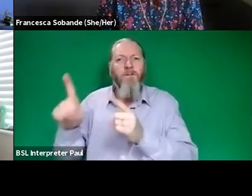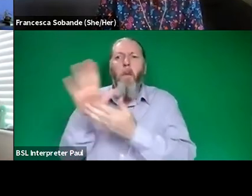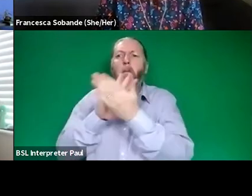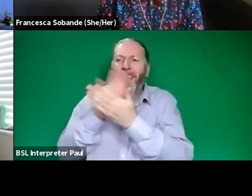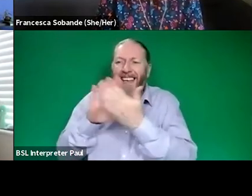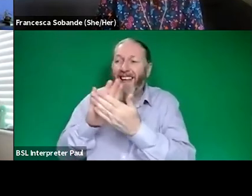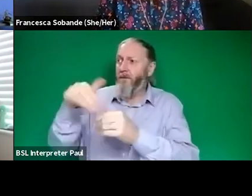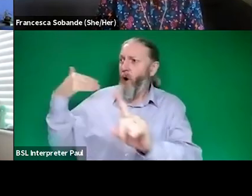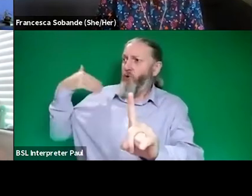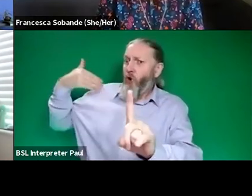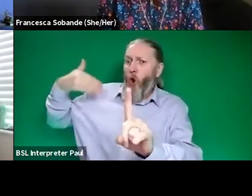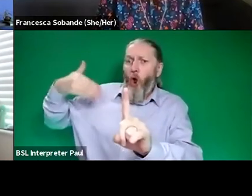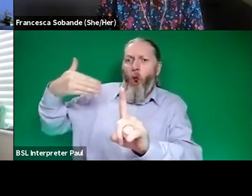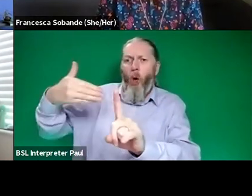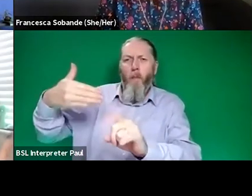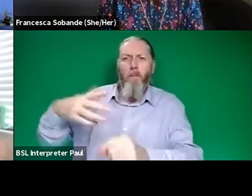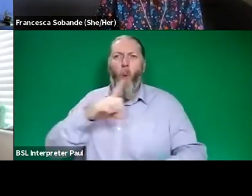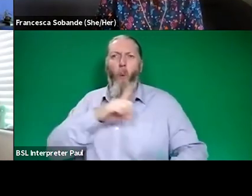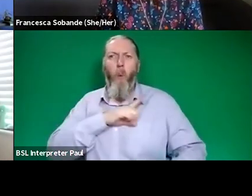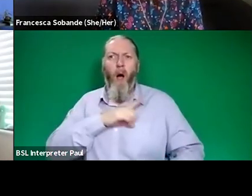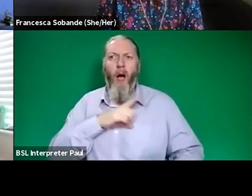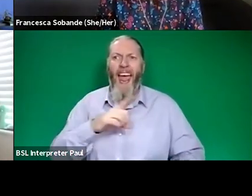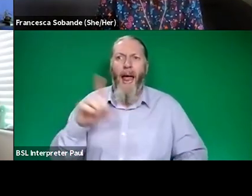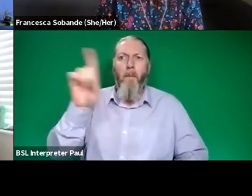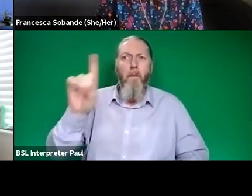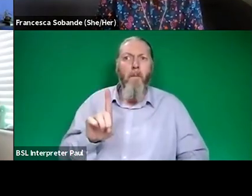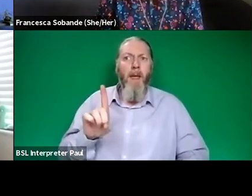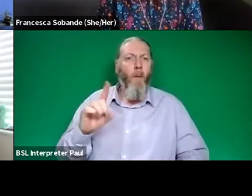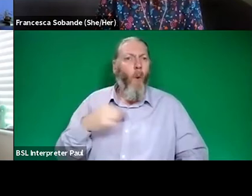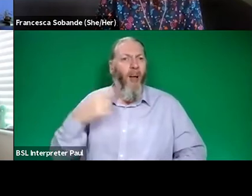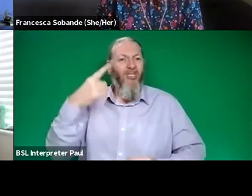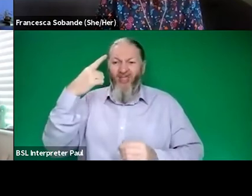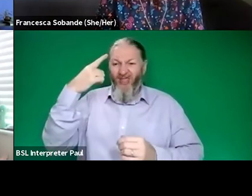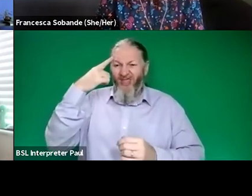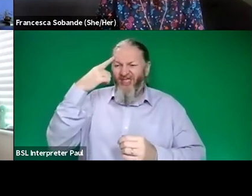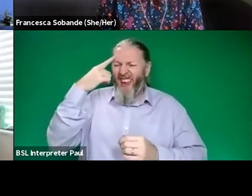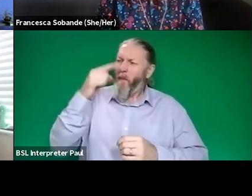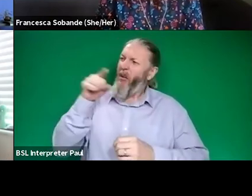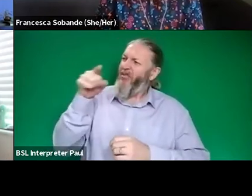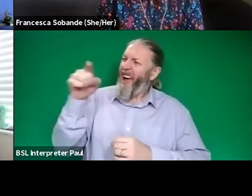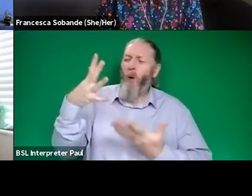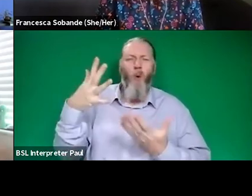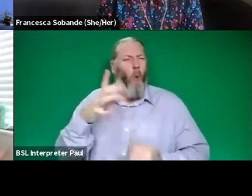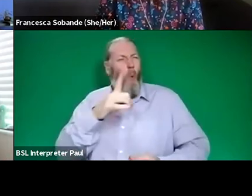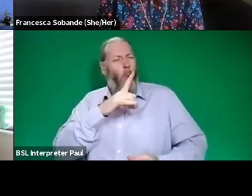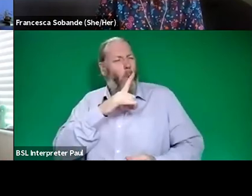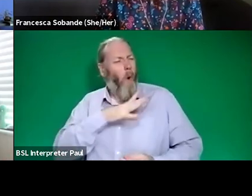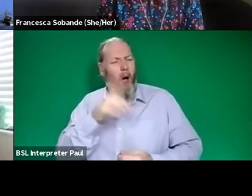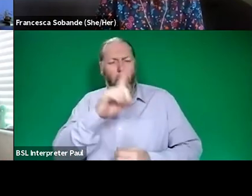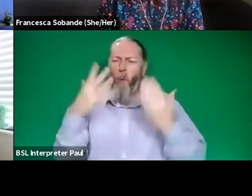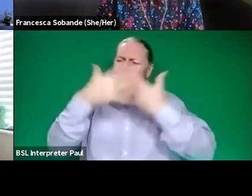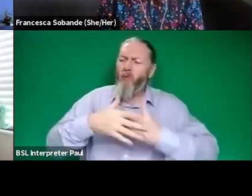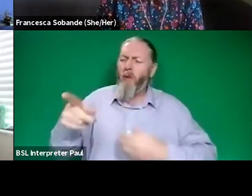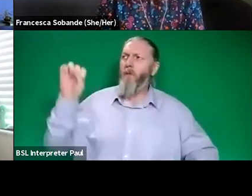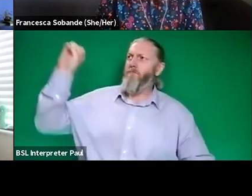why are people concerned with symbolism becoming commodified? Why do people care that it was being used in a women's rights march? Why do people